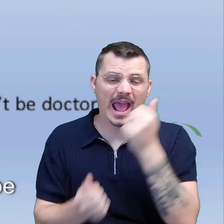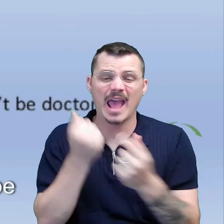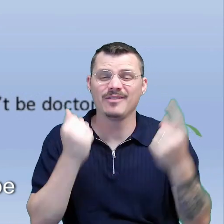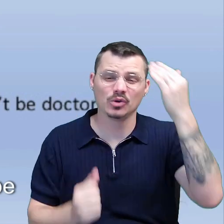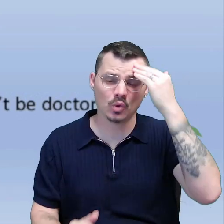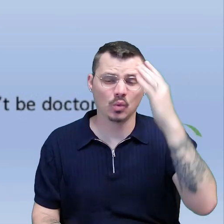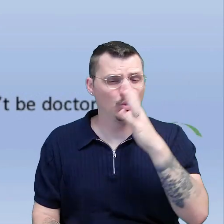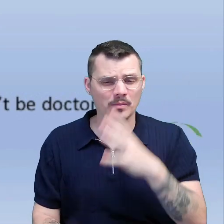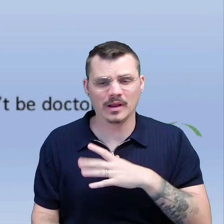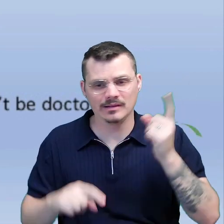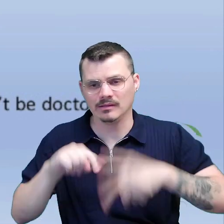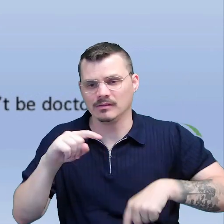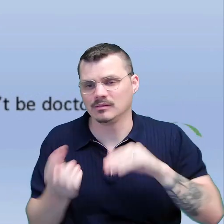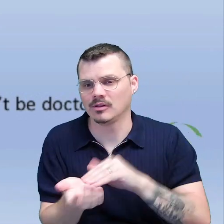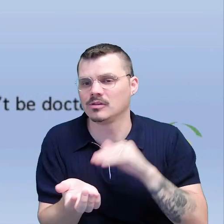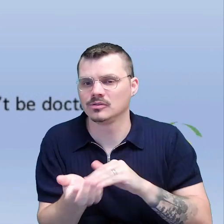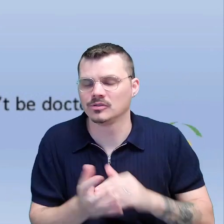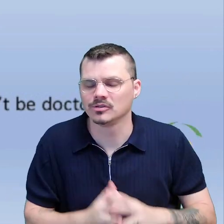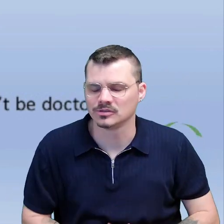knows women shouldn't be doctors.